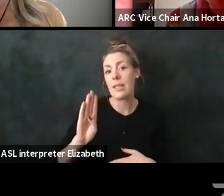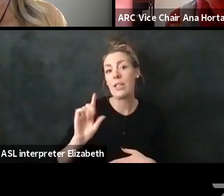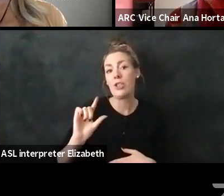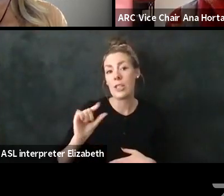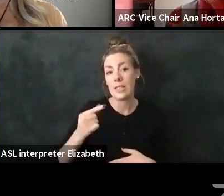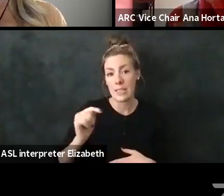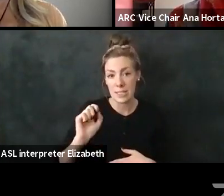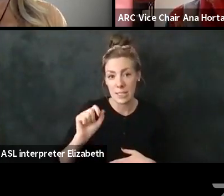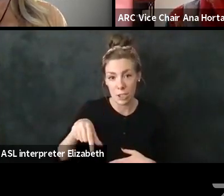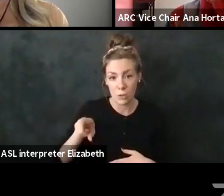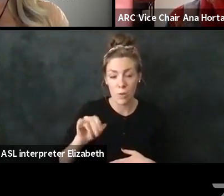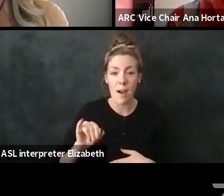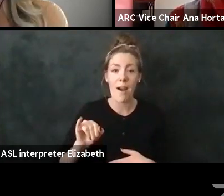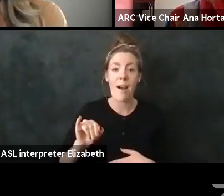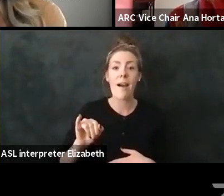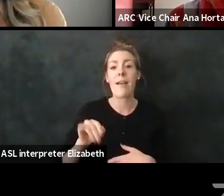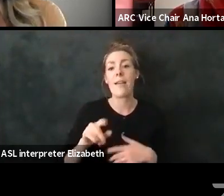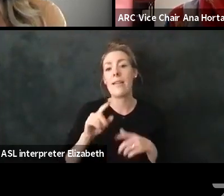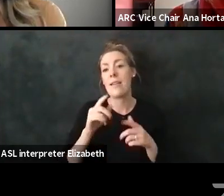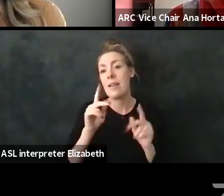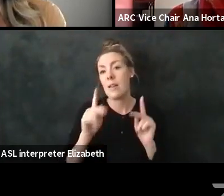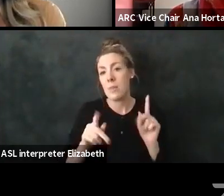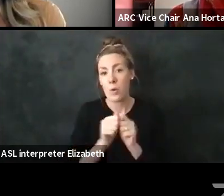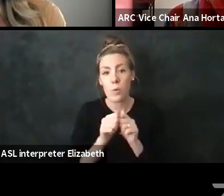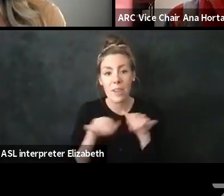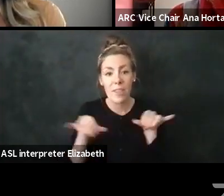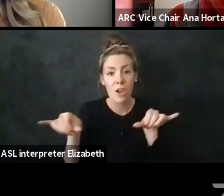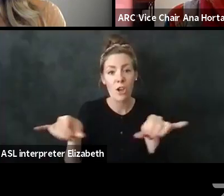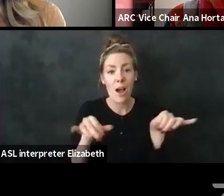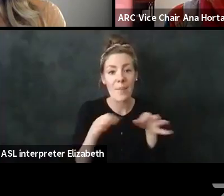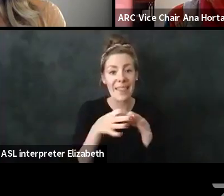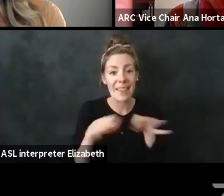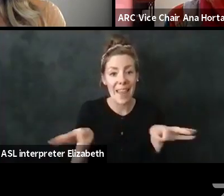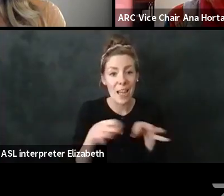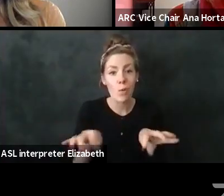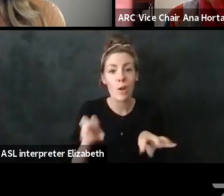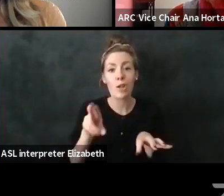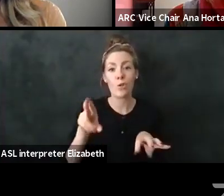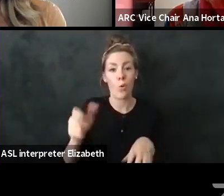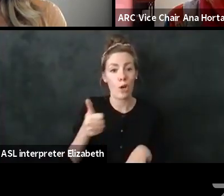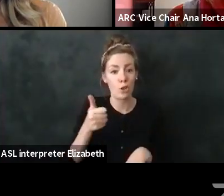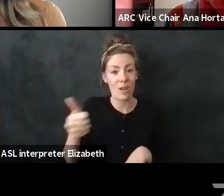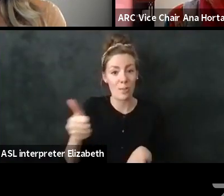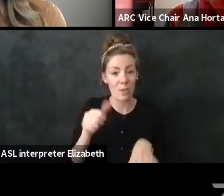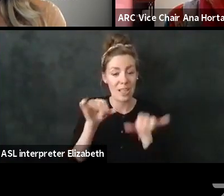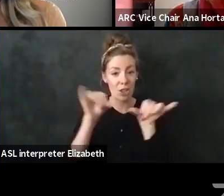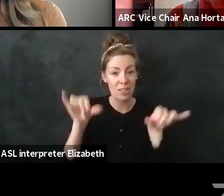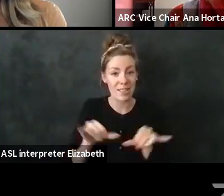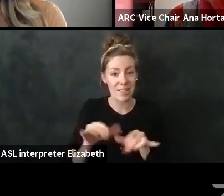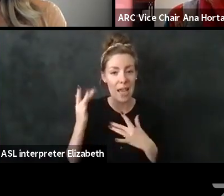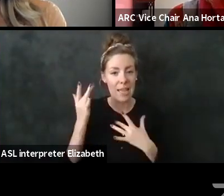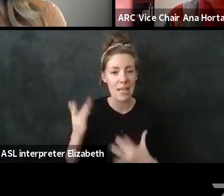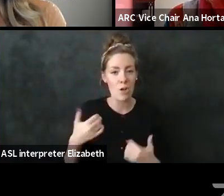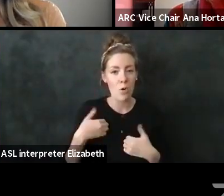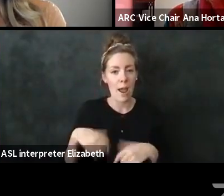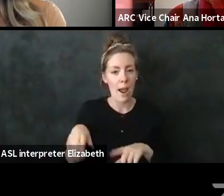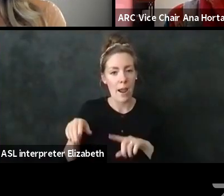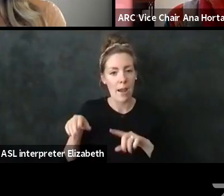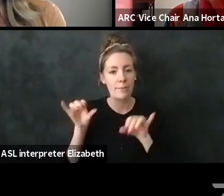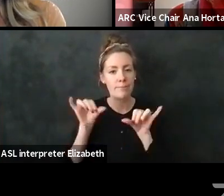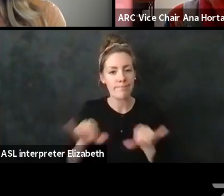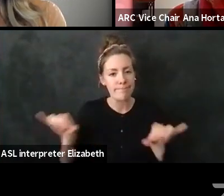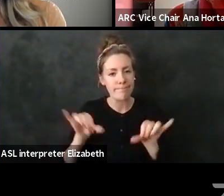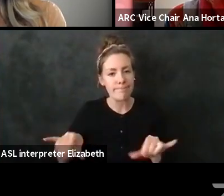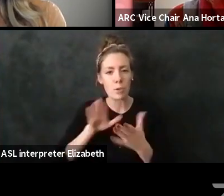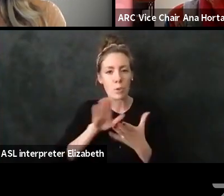communities, residents who share a common language, or people who use the same transportation system and tend to have sort of the same, you know, similar schools